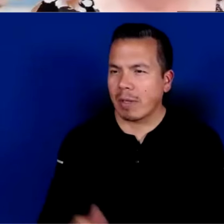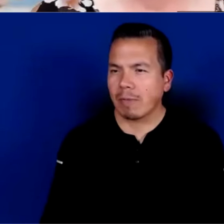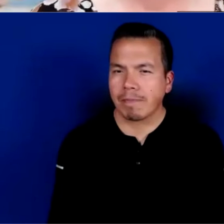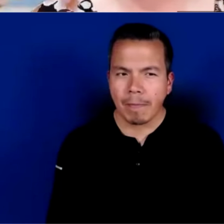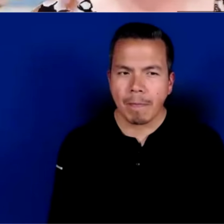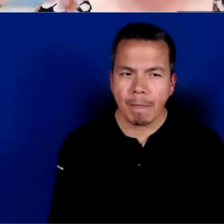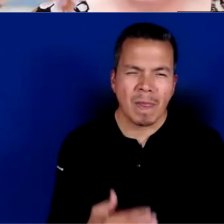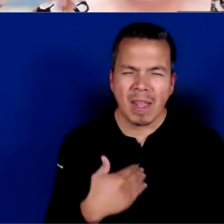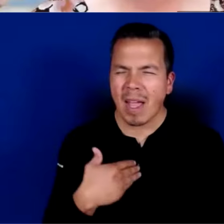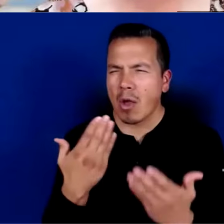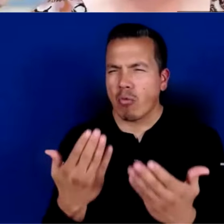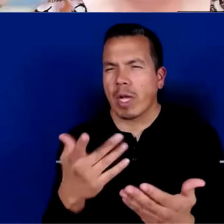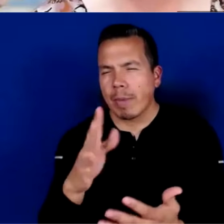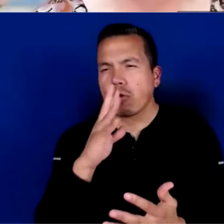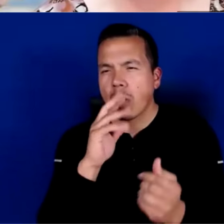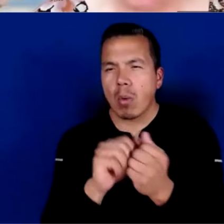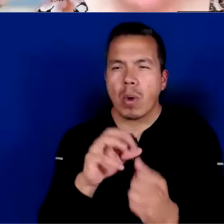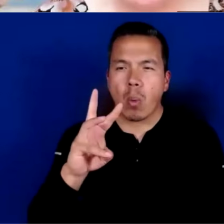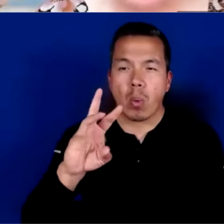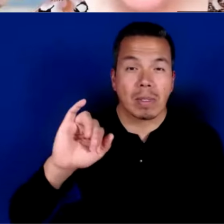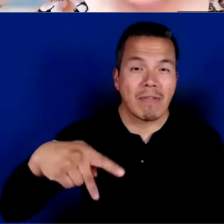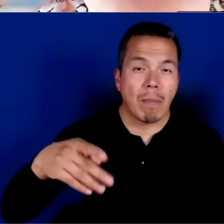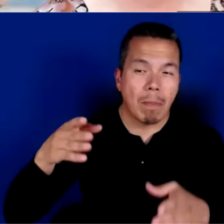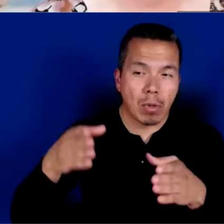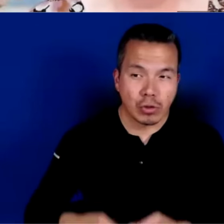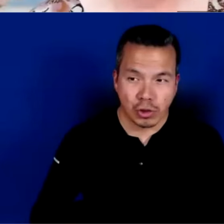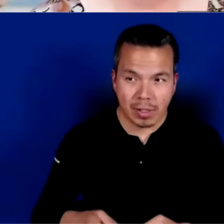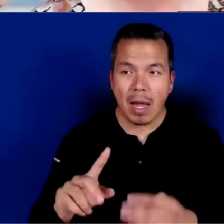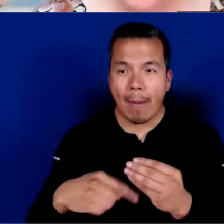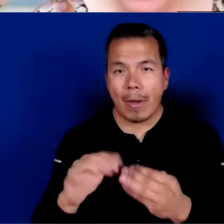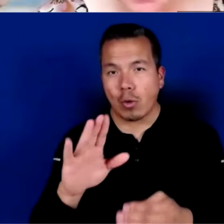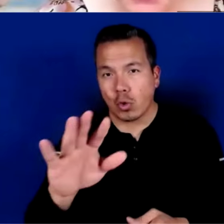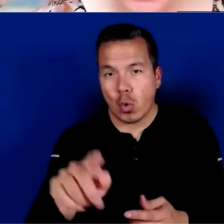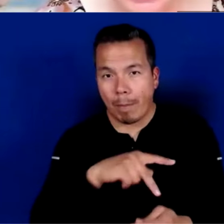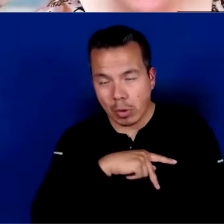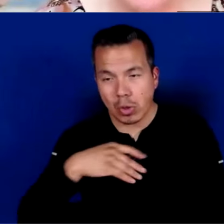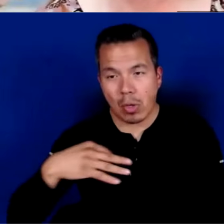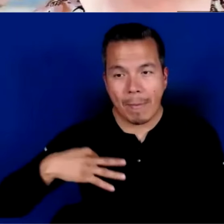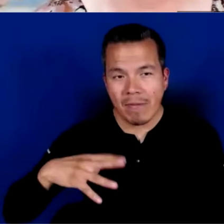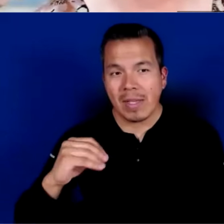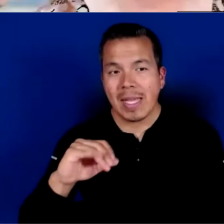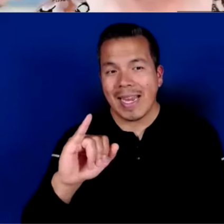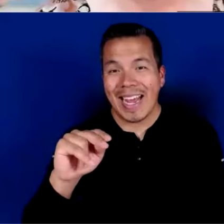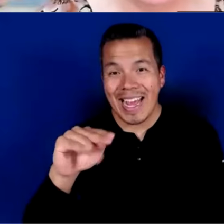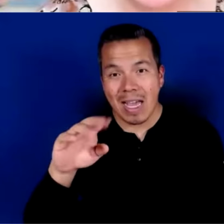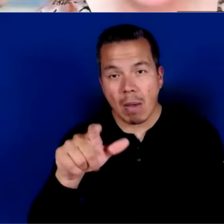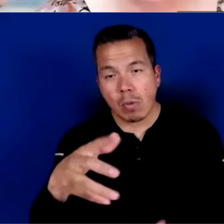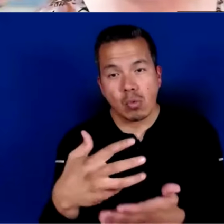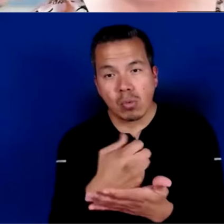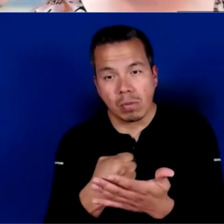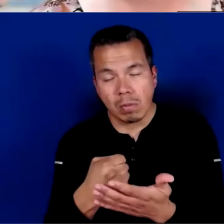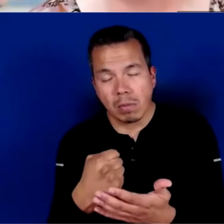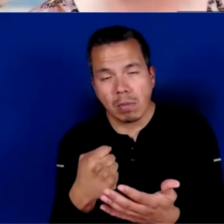I recommend you talk to a work incentive planner about your benefits and the income that you're talking about receiving, and then get an understanding of how it